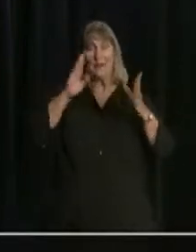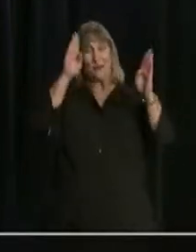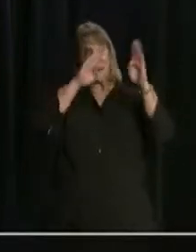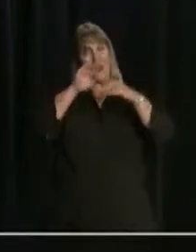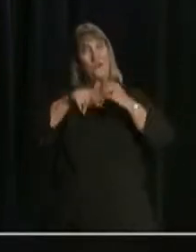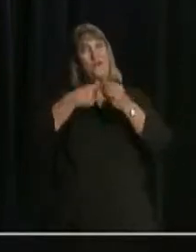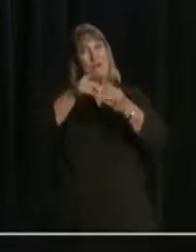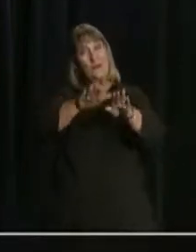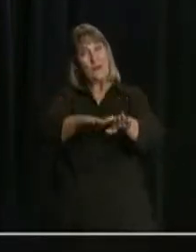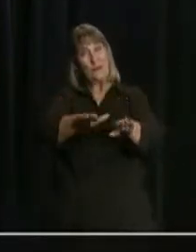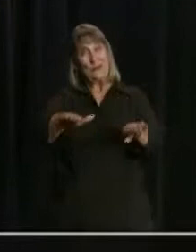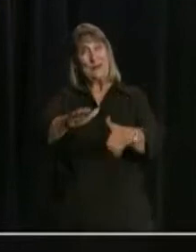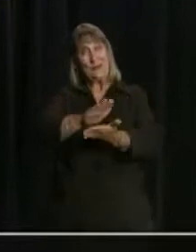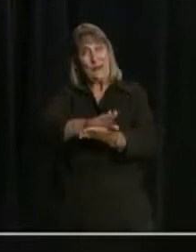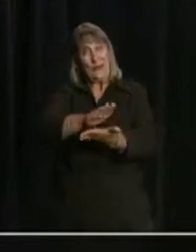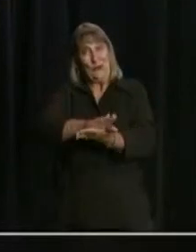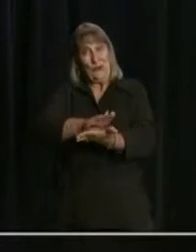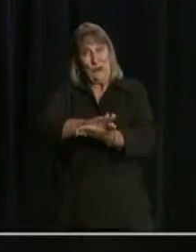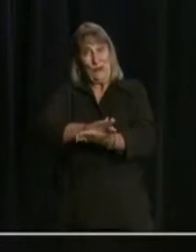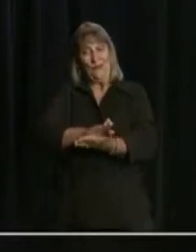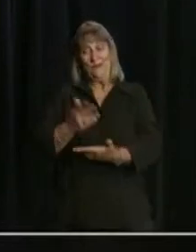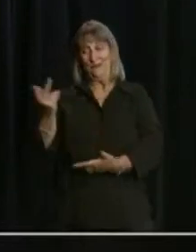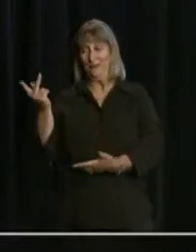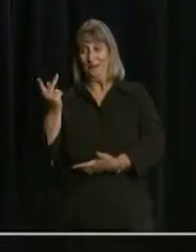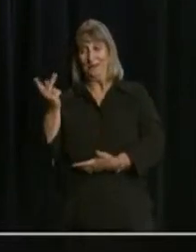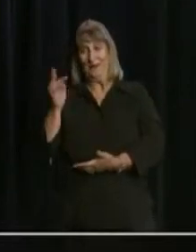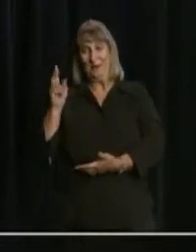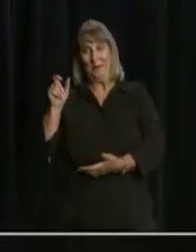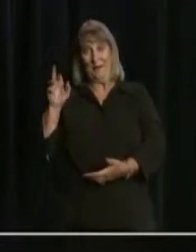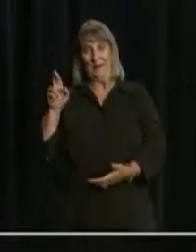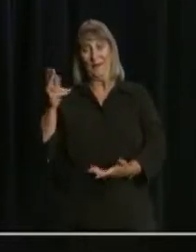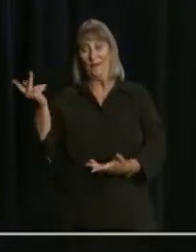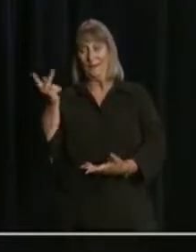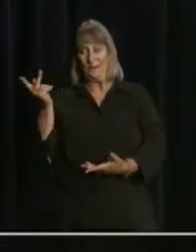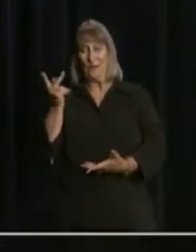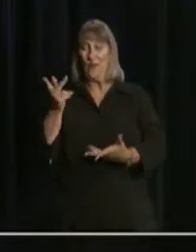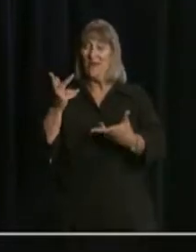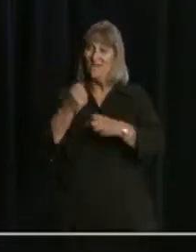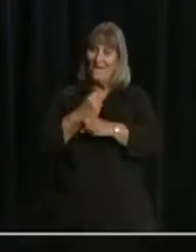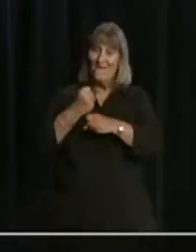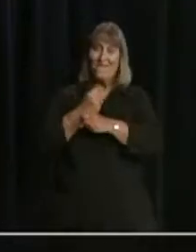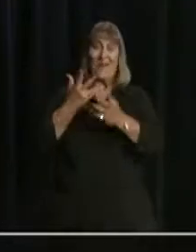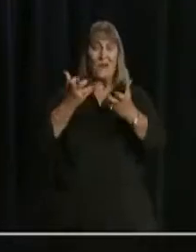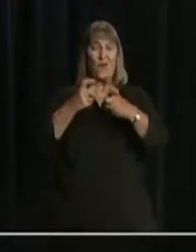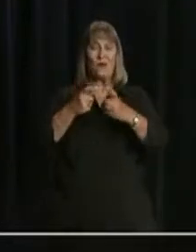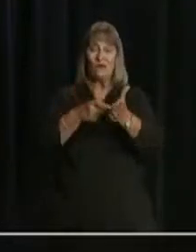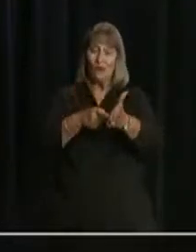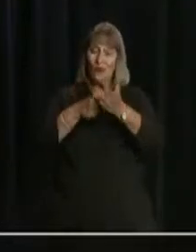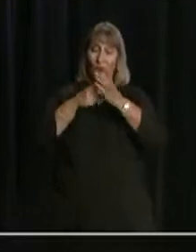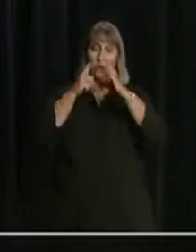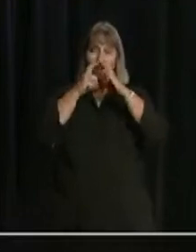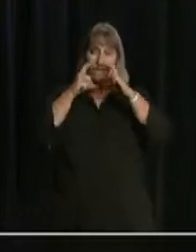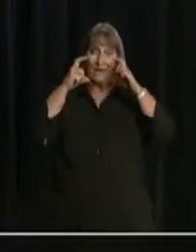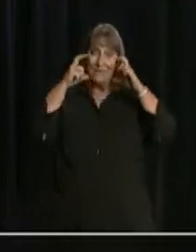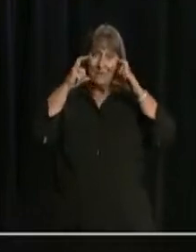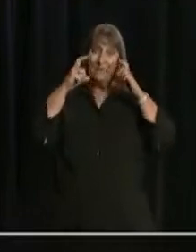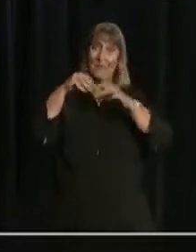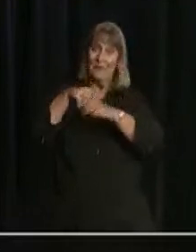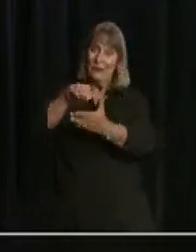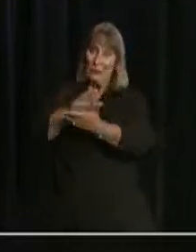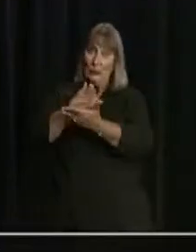schools. As you know, the mayor and I have fought hard to require face masks and social distancing in schools,